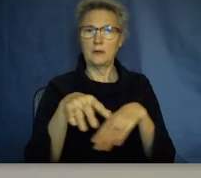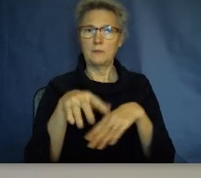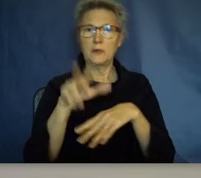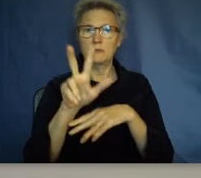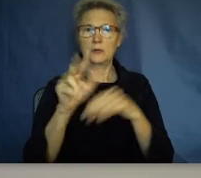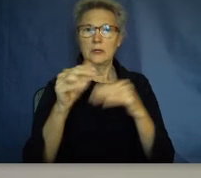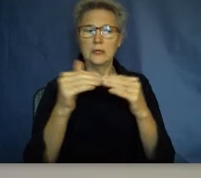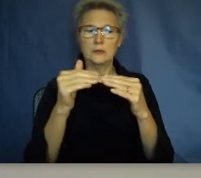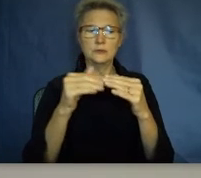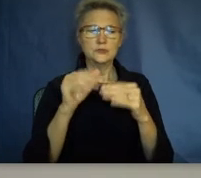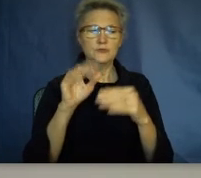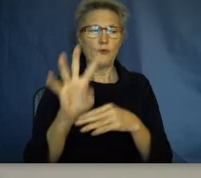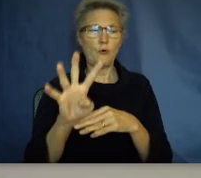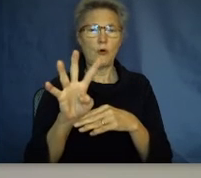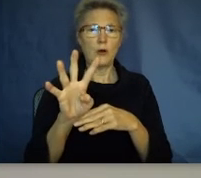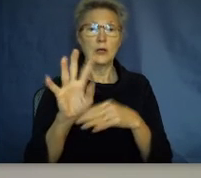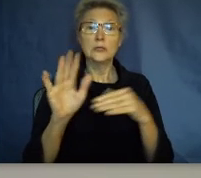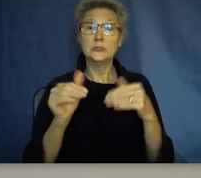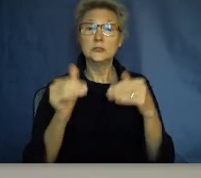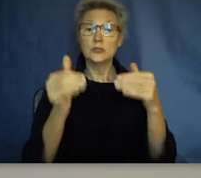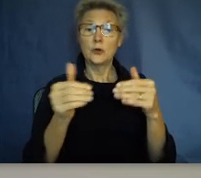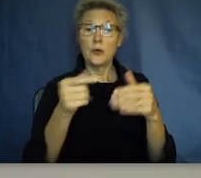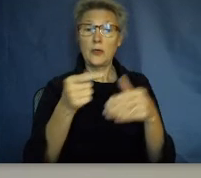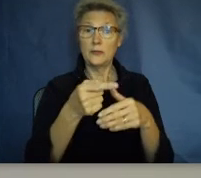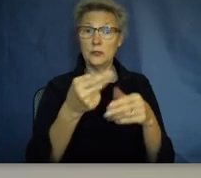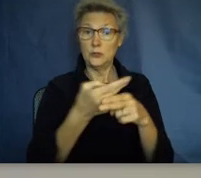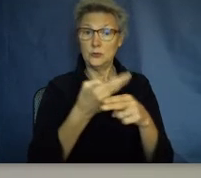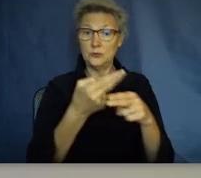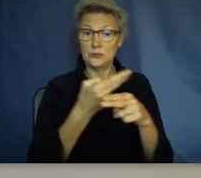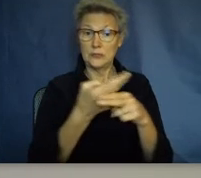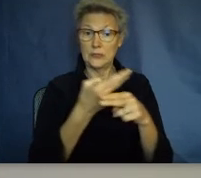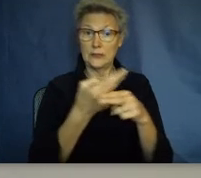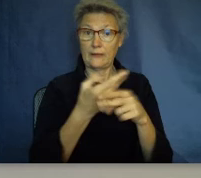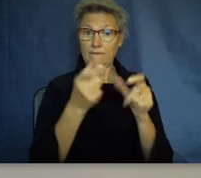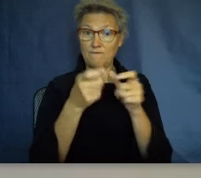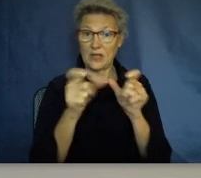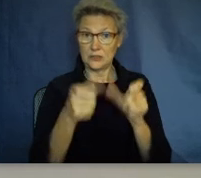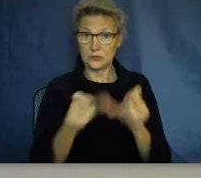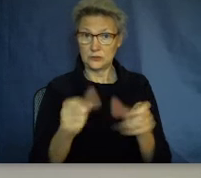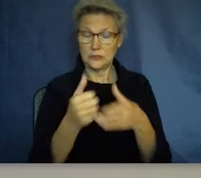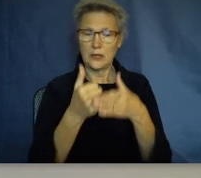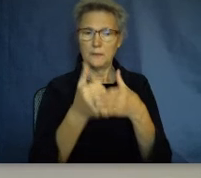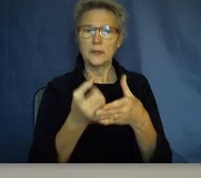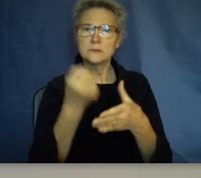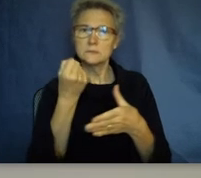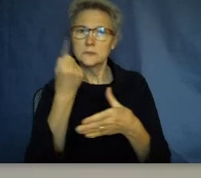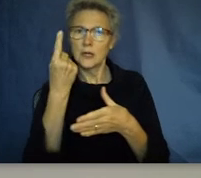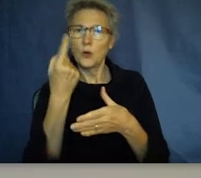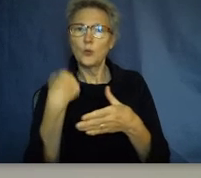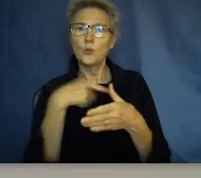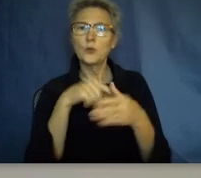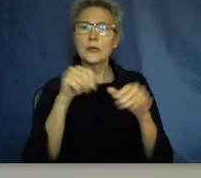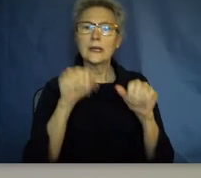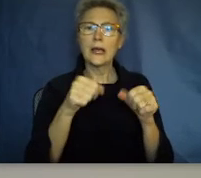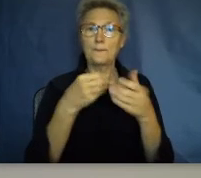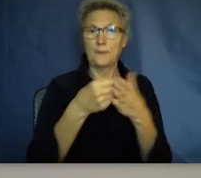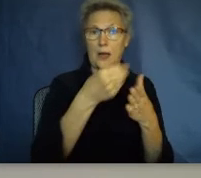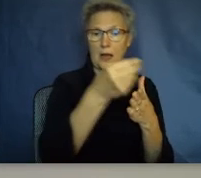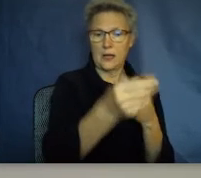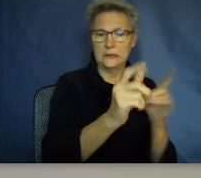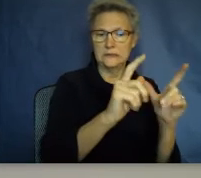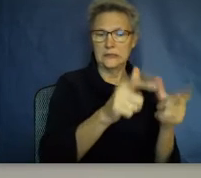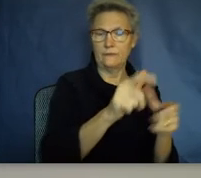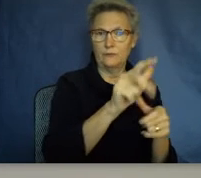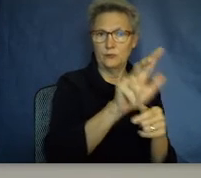4. So this, using factors, is helping us to realize that we could purchase either a